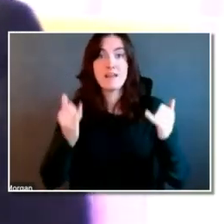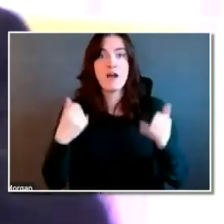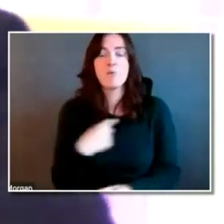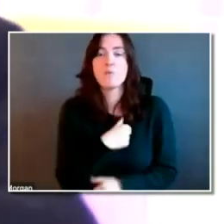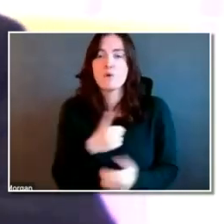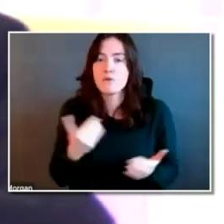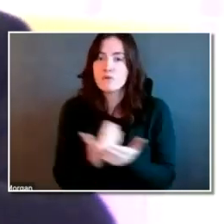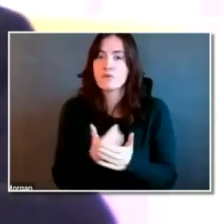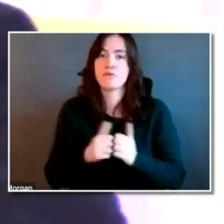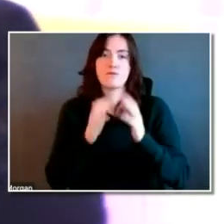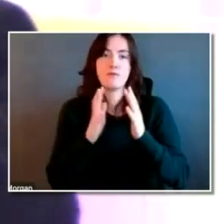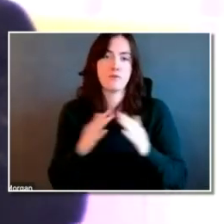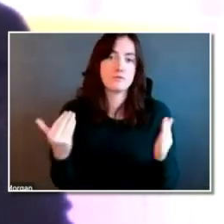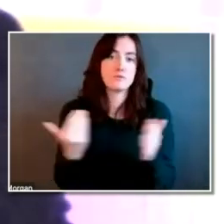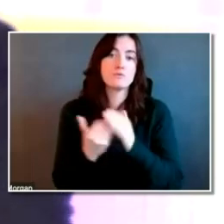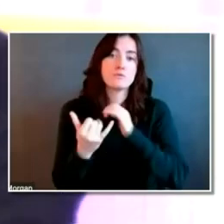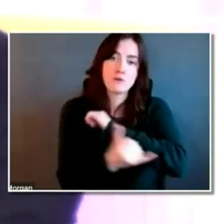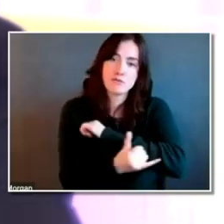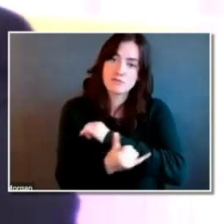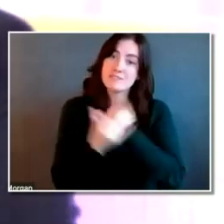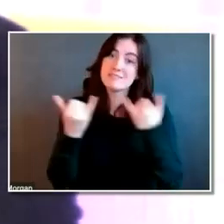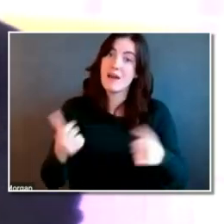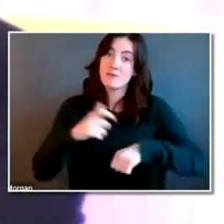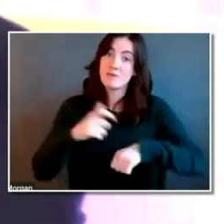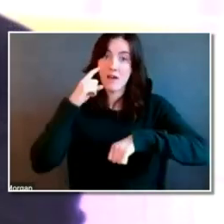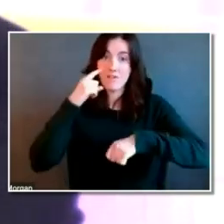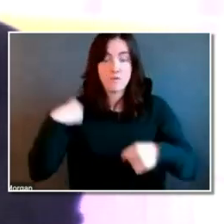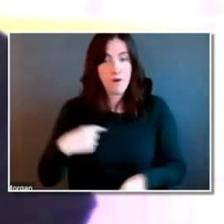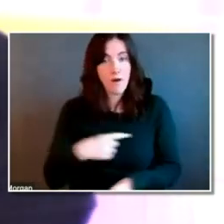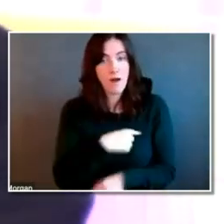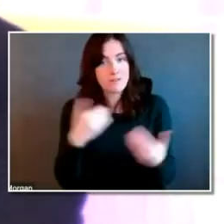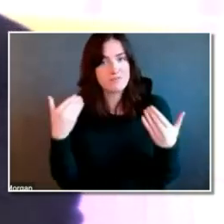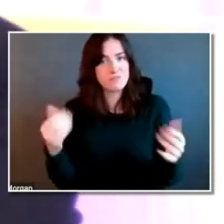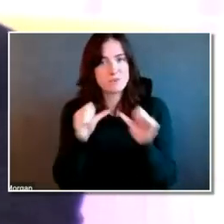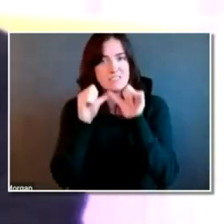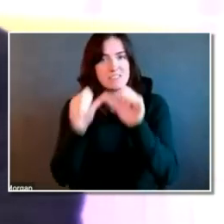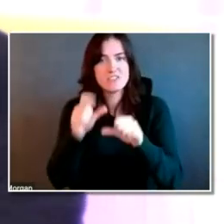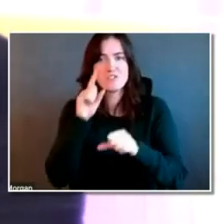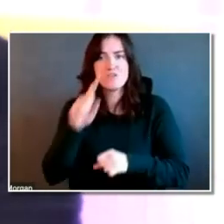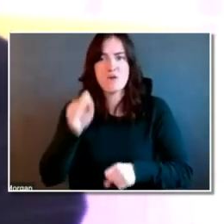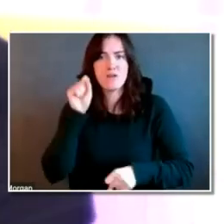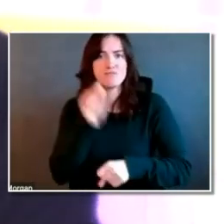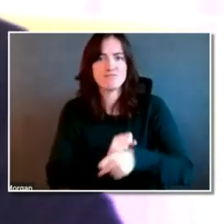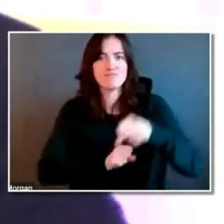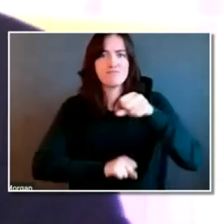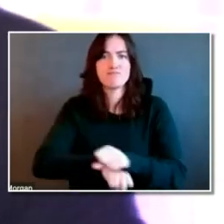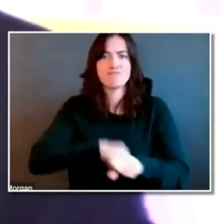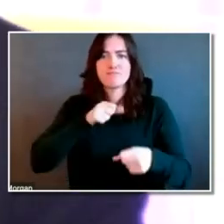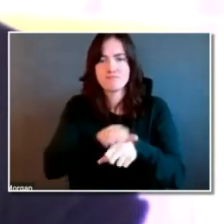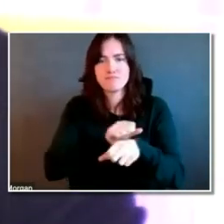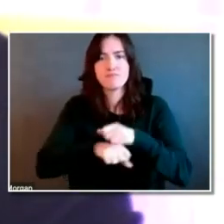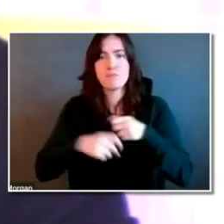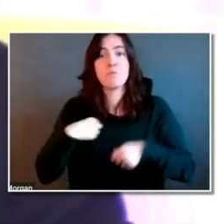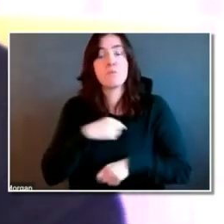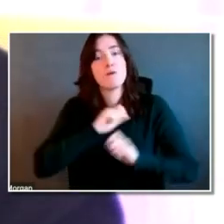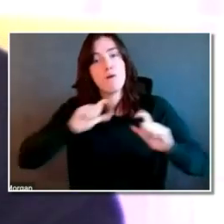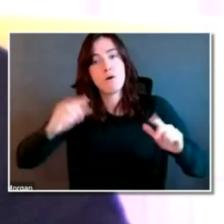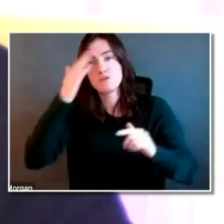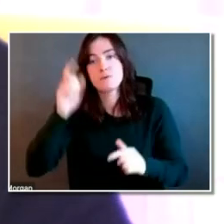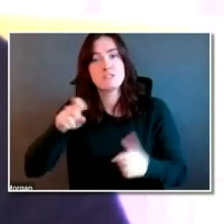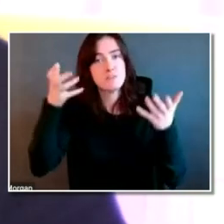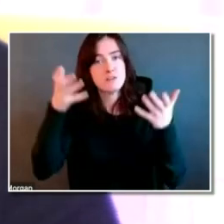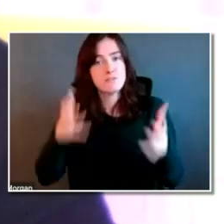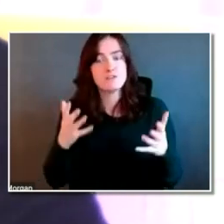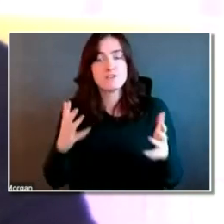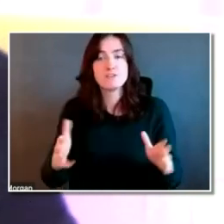of a new country. And it is time for us to continue to get busy in the work that we all know has to be done. Thank you all so much for